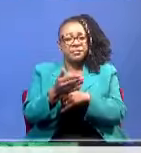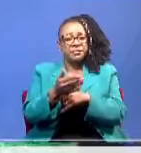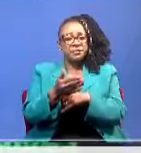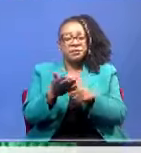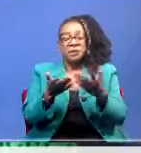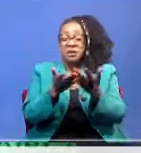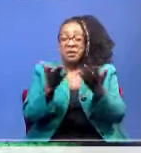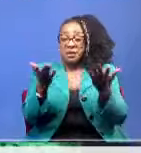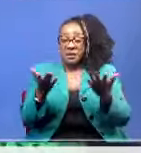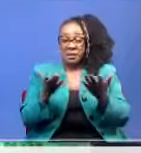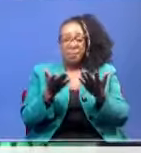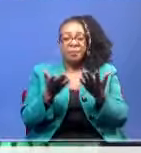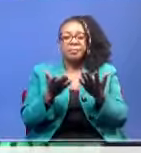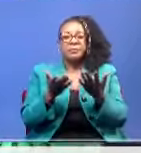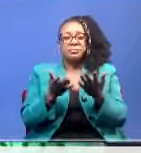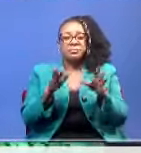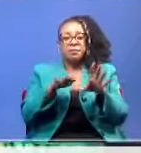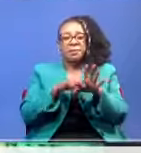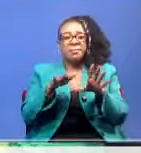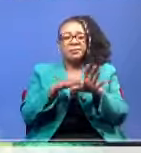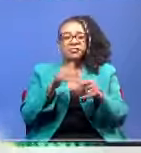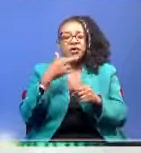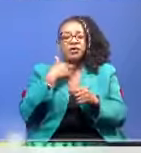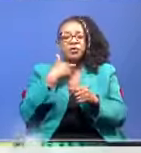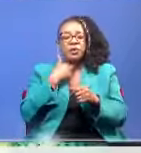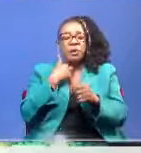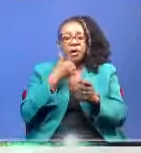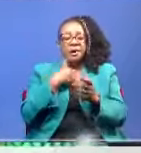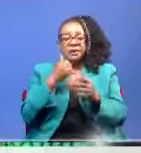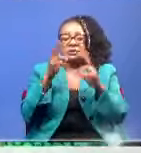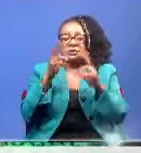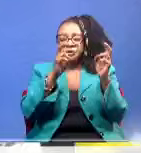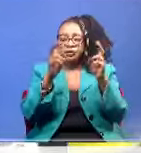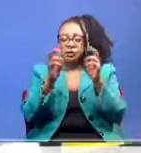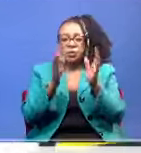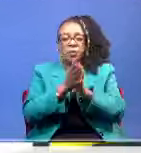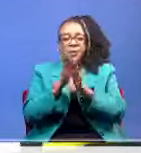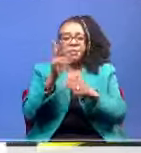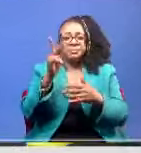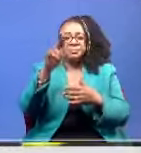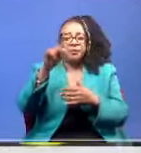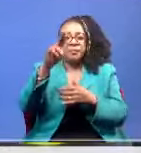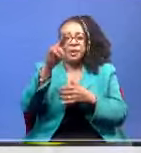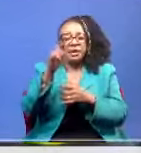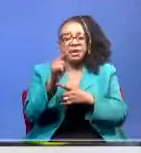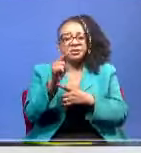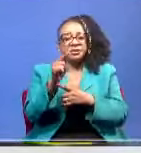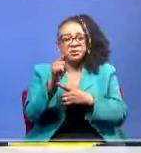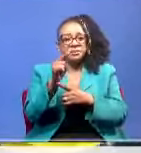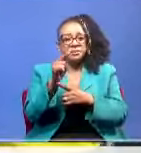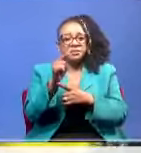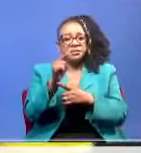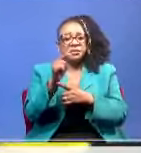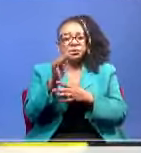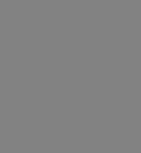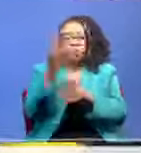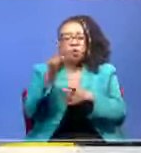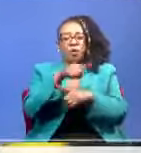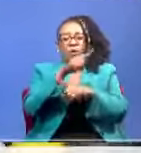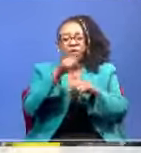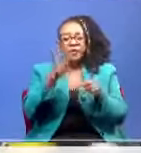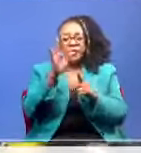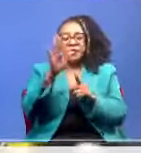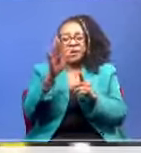Here, however, members of the union took issue with a decision by the Kenya National Union of Teachers, KNUT, to call off